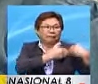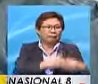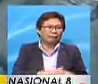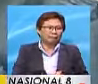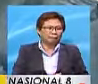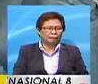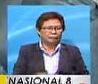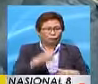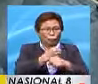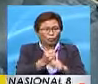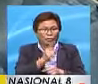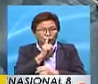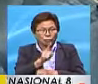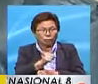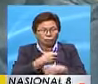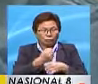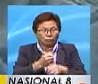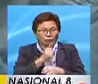to ensure